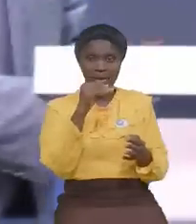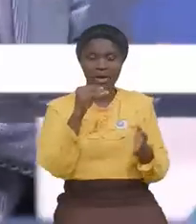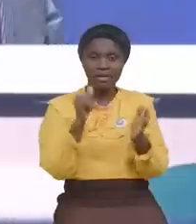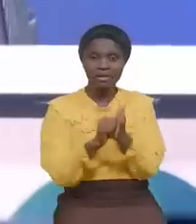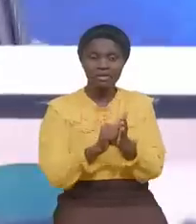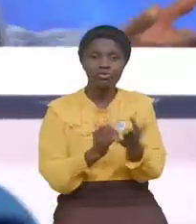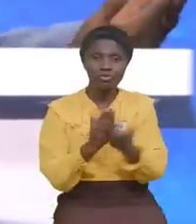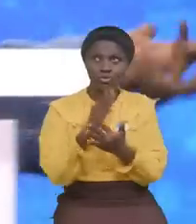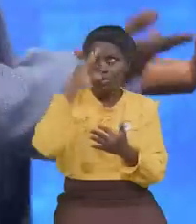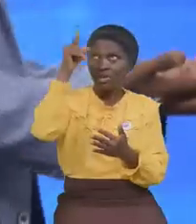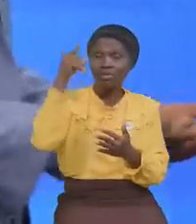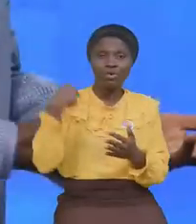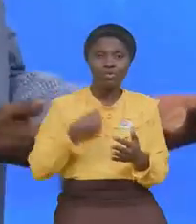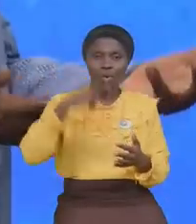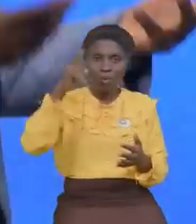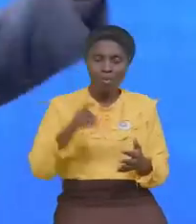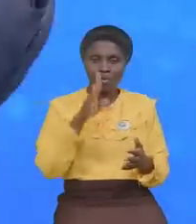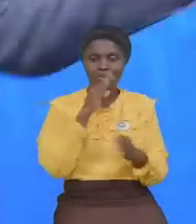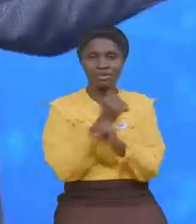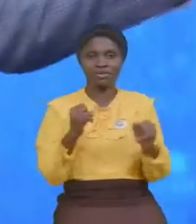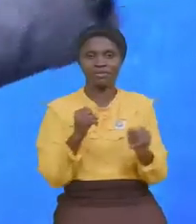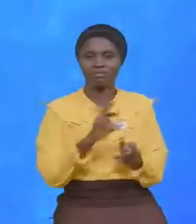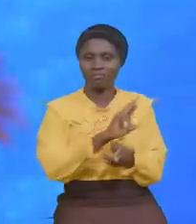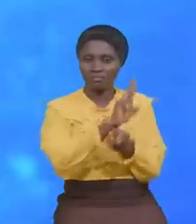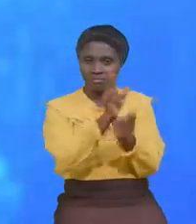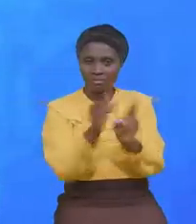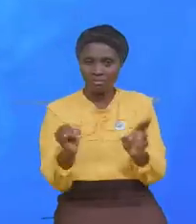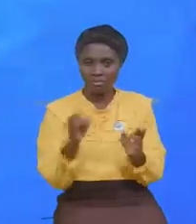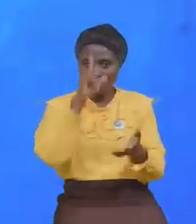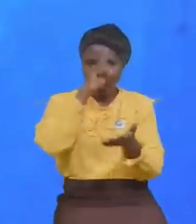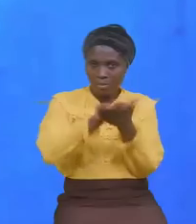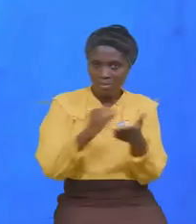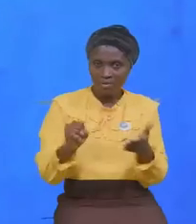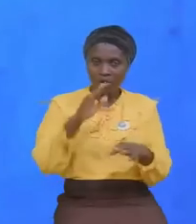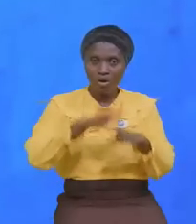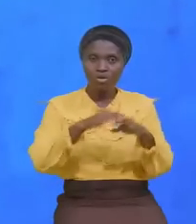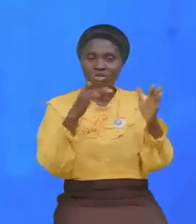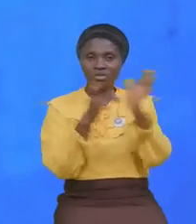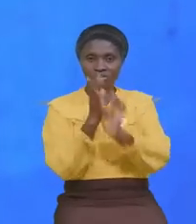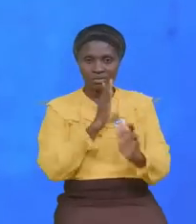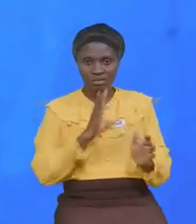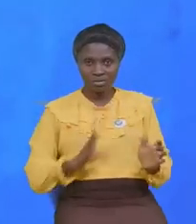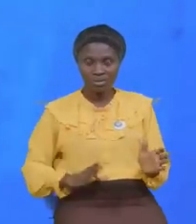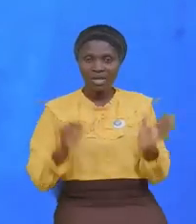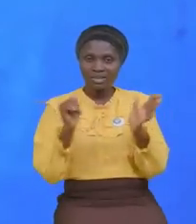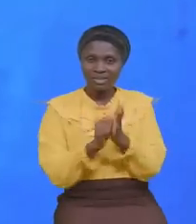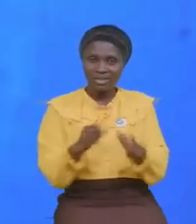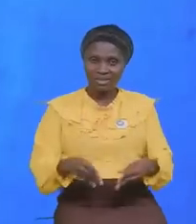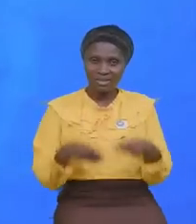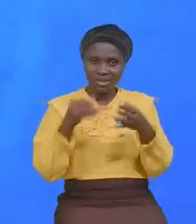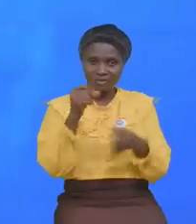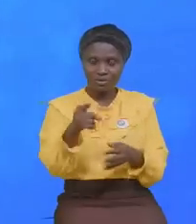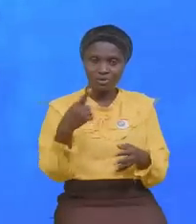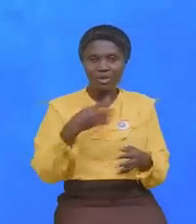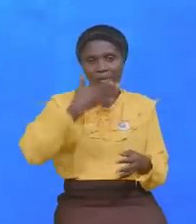saved. Repenting and believing on the Lord Jesus Christ, that gives you the best day of